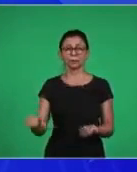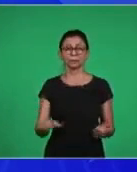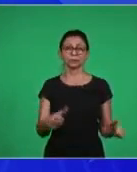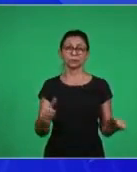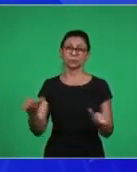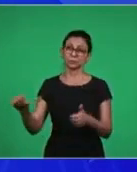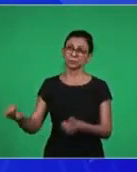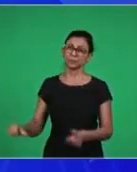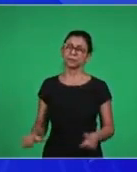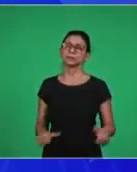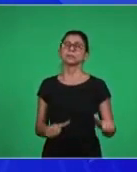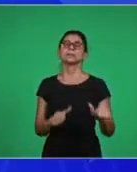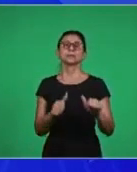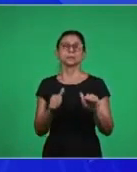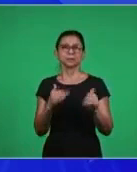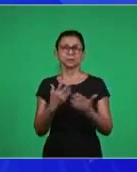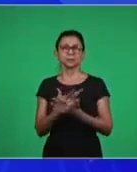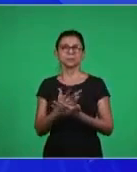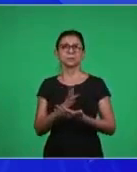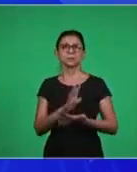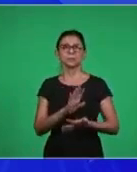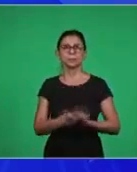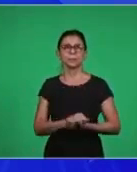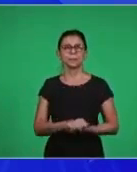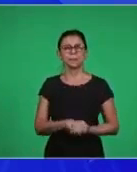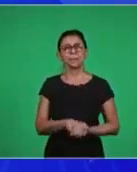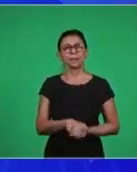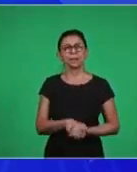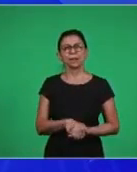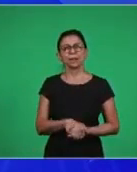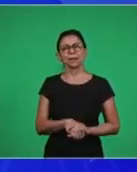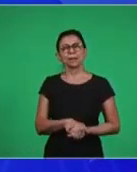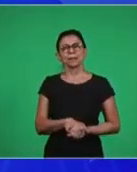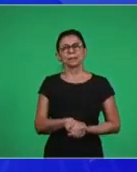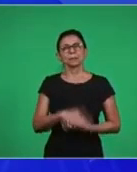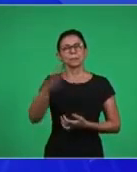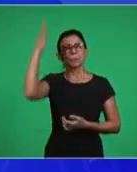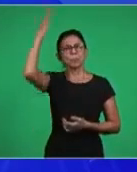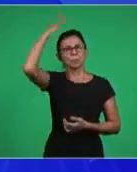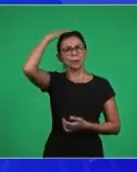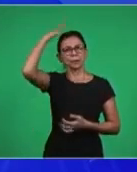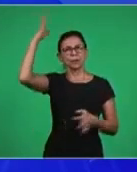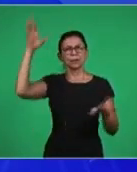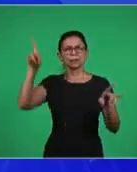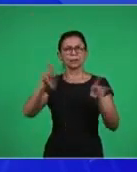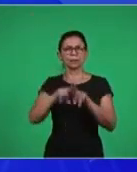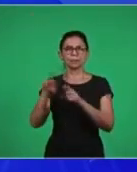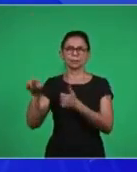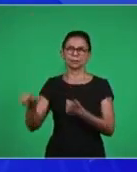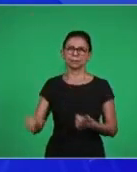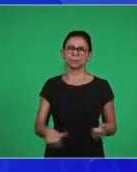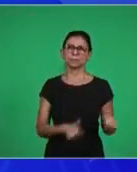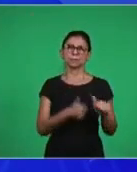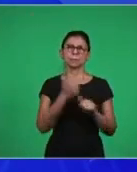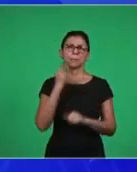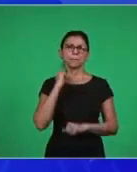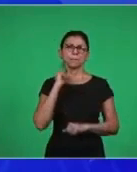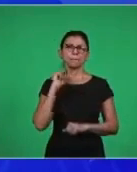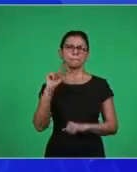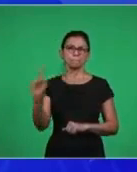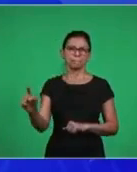many baptisms that took place also in Marabá, Pará. Baptism, Ponte Nova, Minas